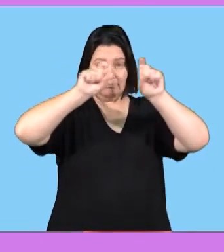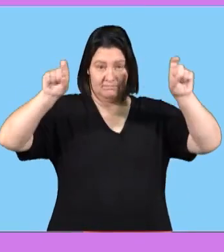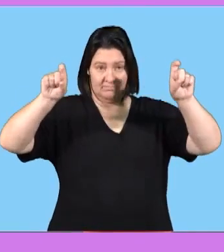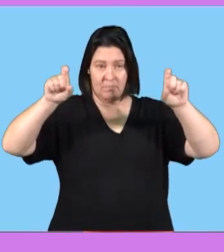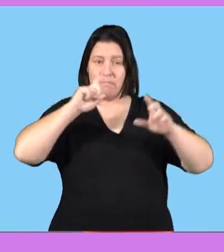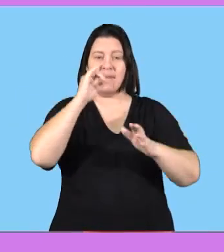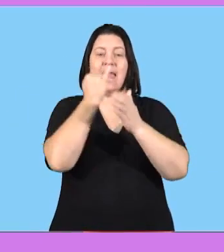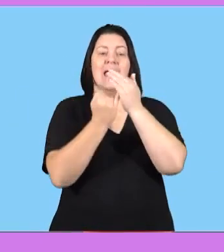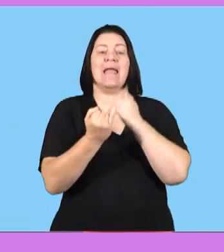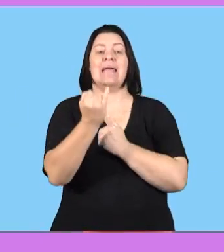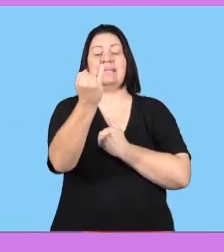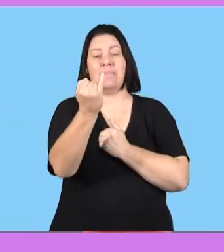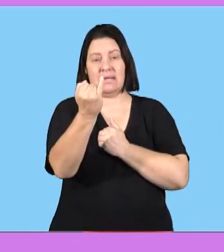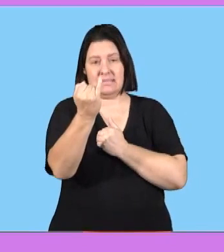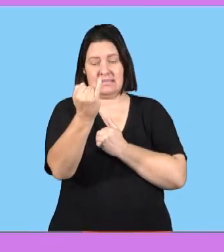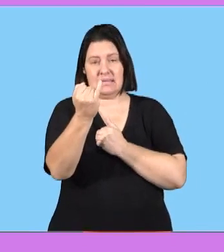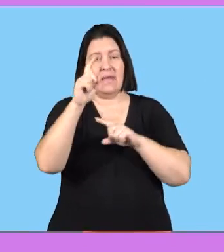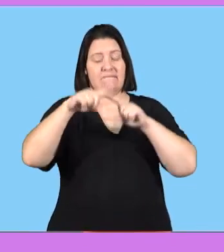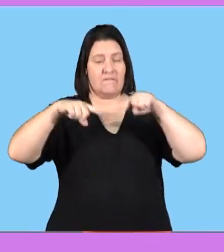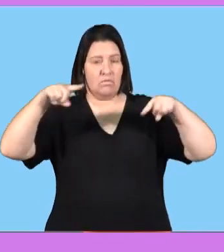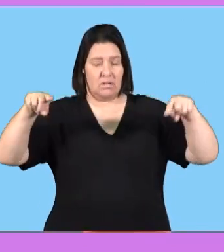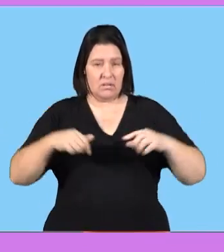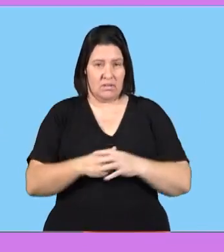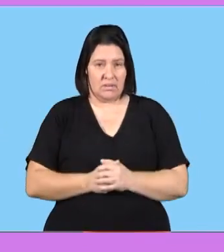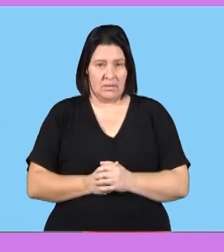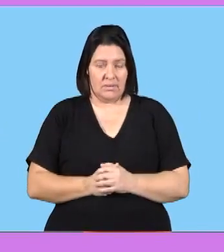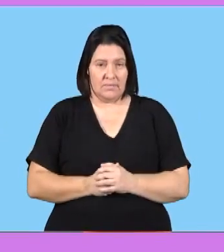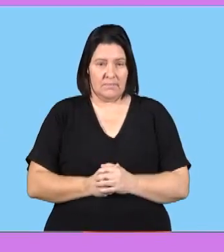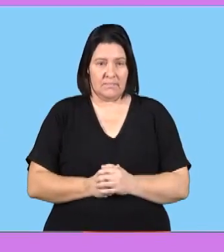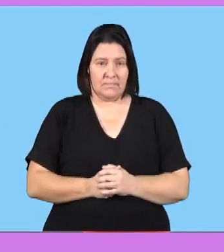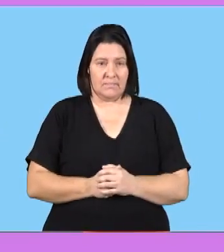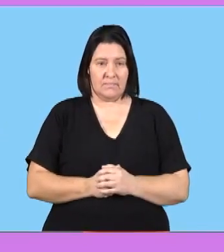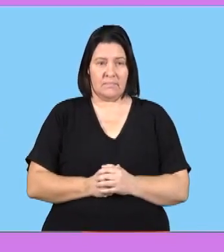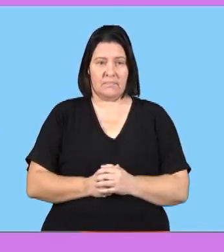the independent variable.